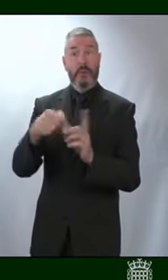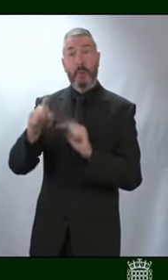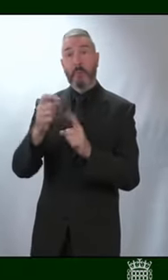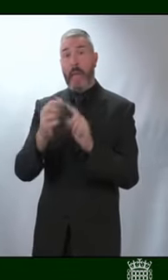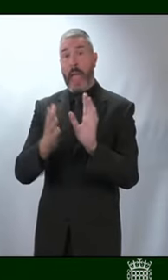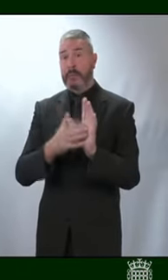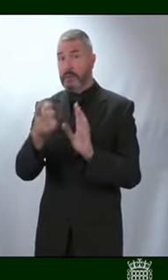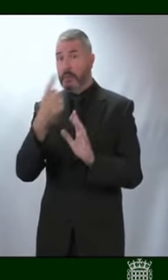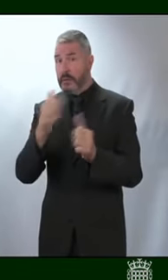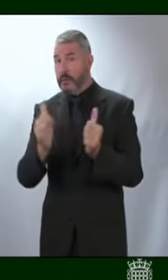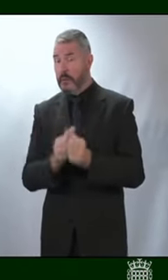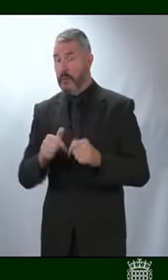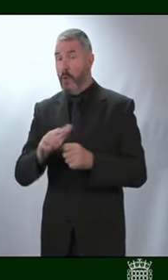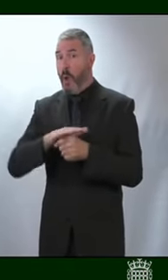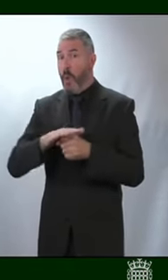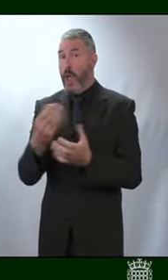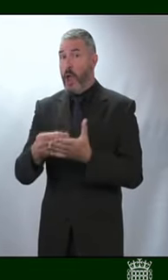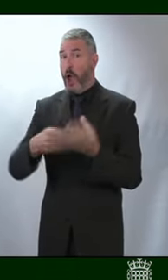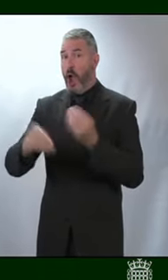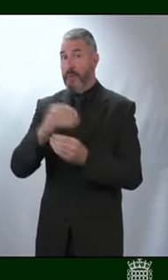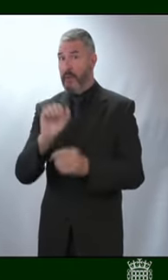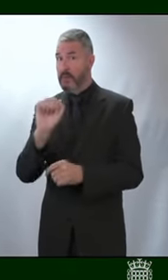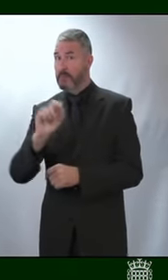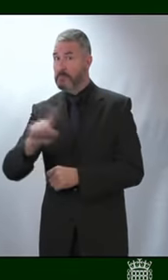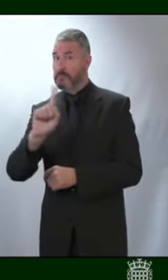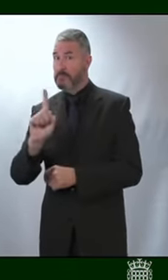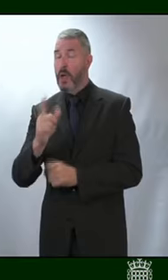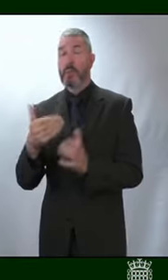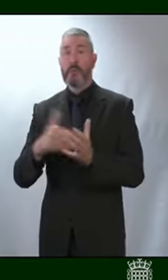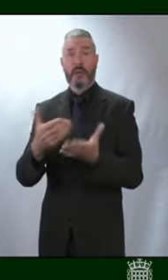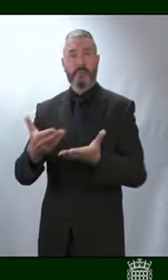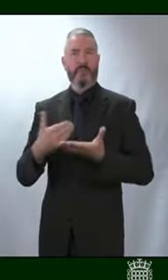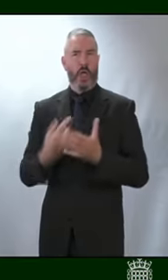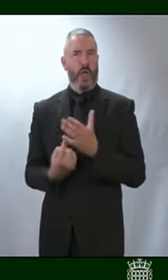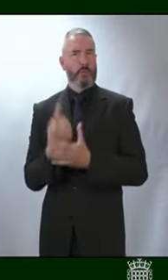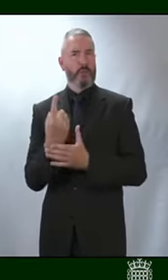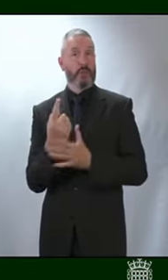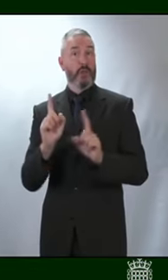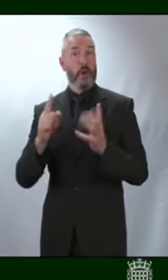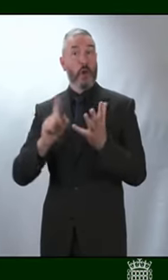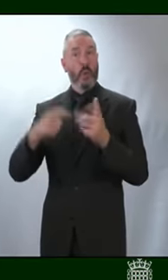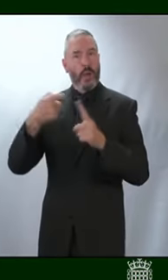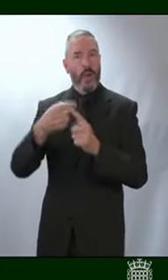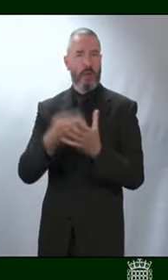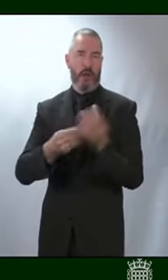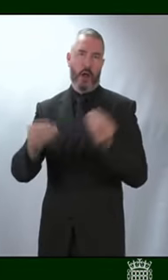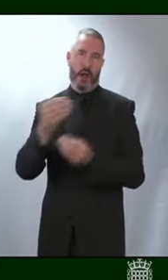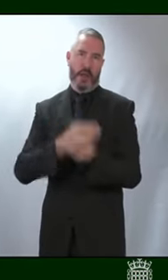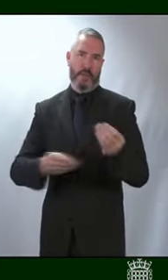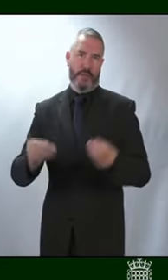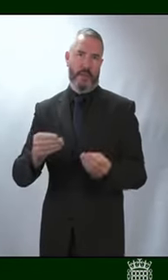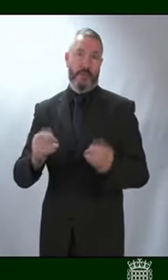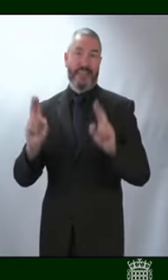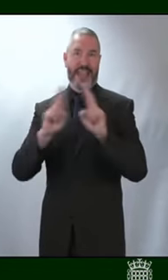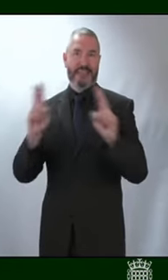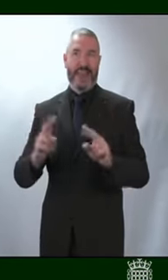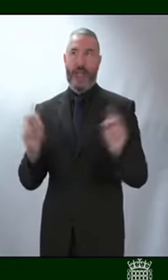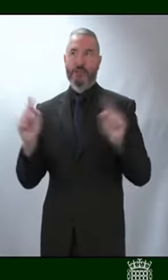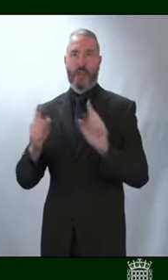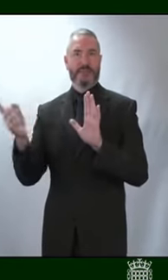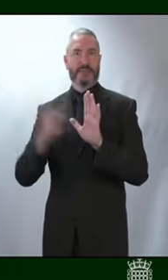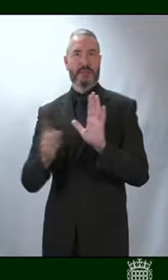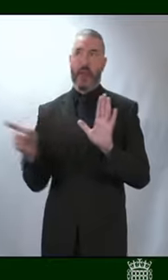this would be extremely good for the local economy of the Highlands, but also would provide a huge opportunity for the UK economy in terms of the international satellite